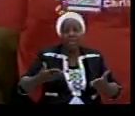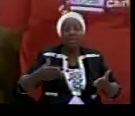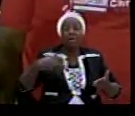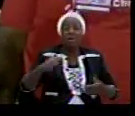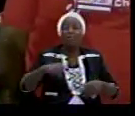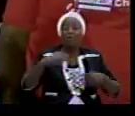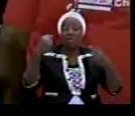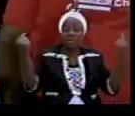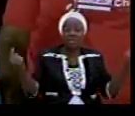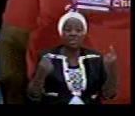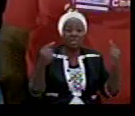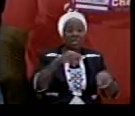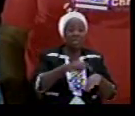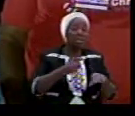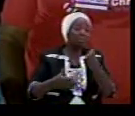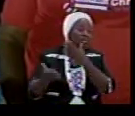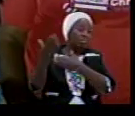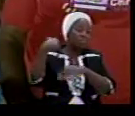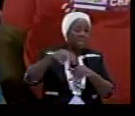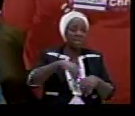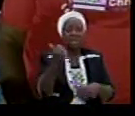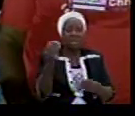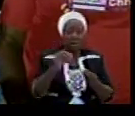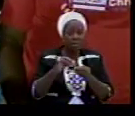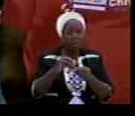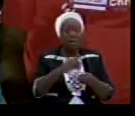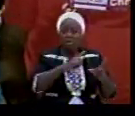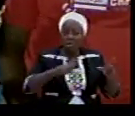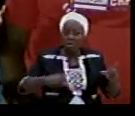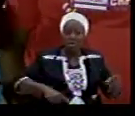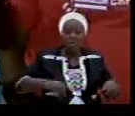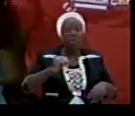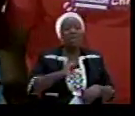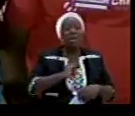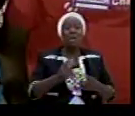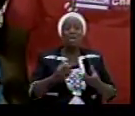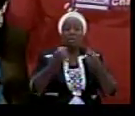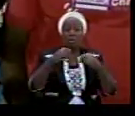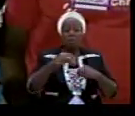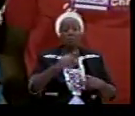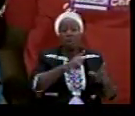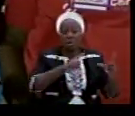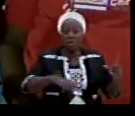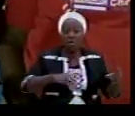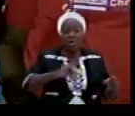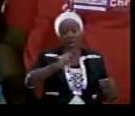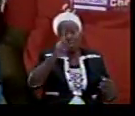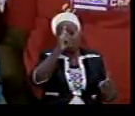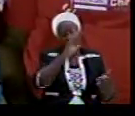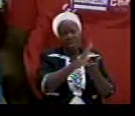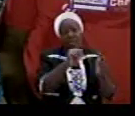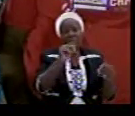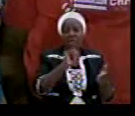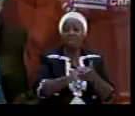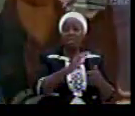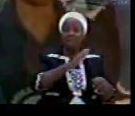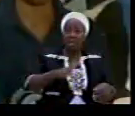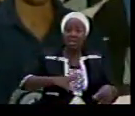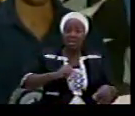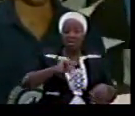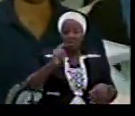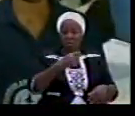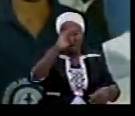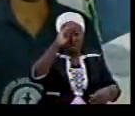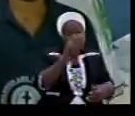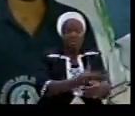past anymore. Lord, I come. I believe that Christ, the only begotten Son of